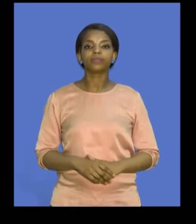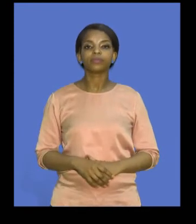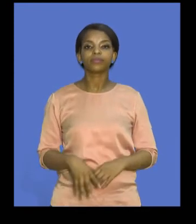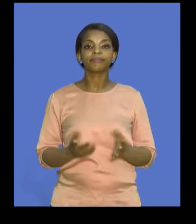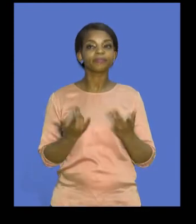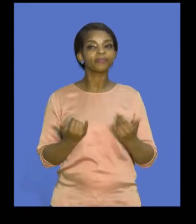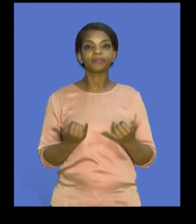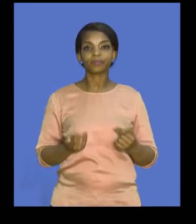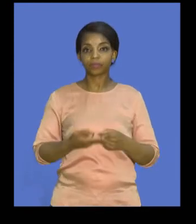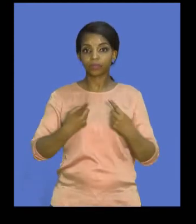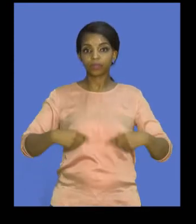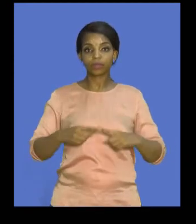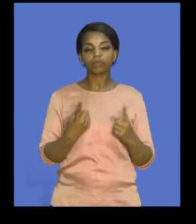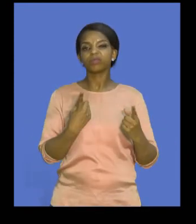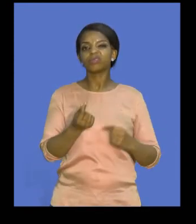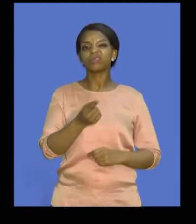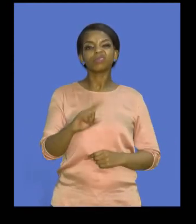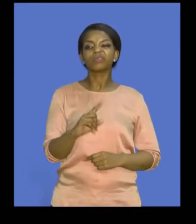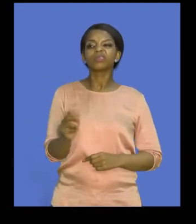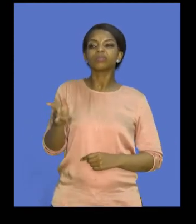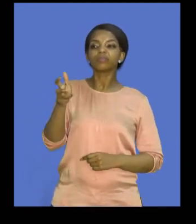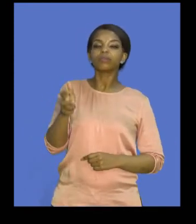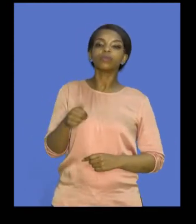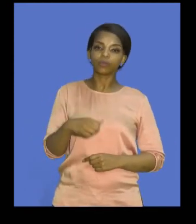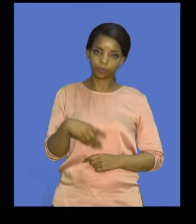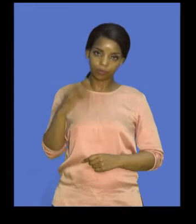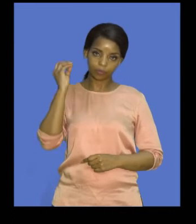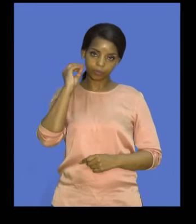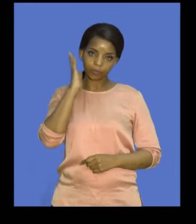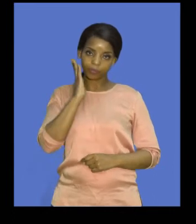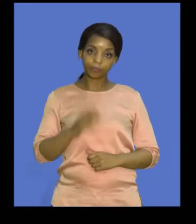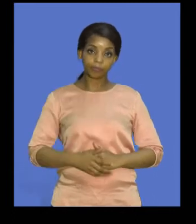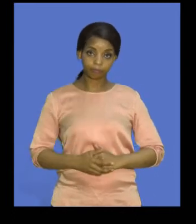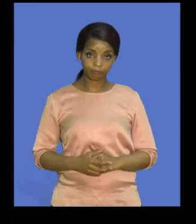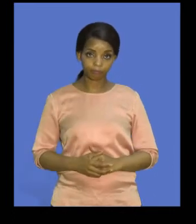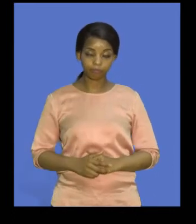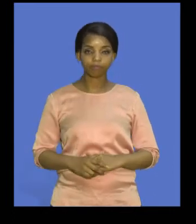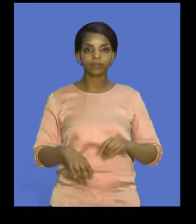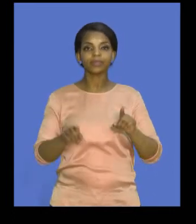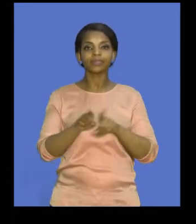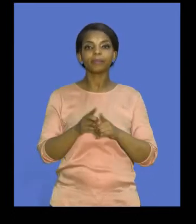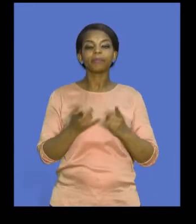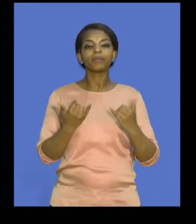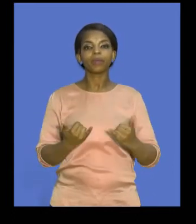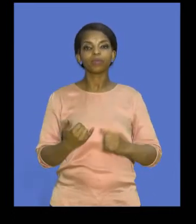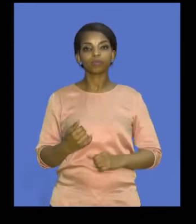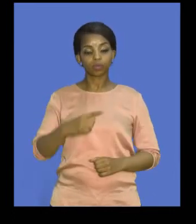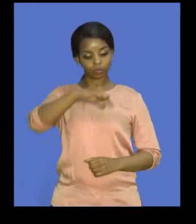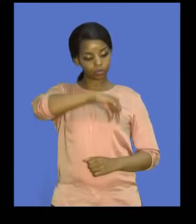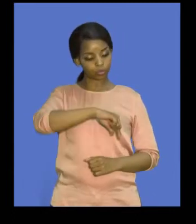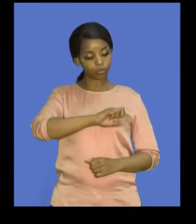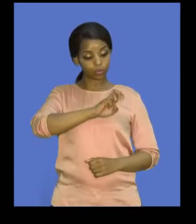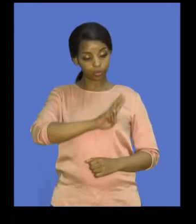R constant as well as the magnitude of charge of Q2, okay? So Q2 and R are